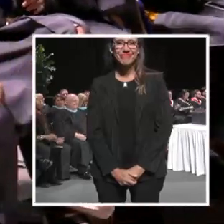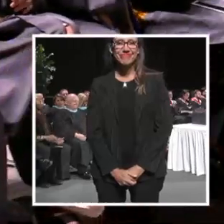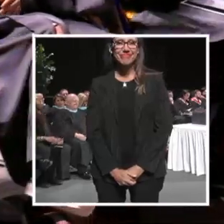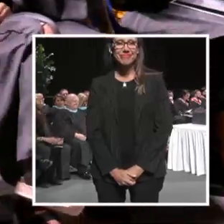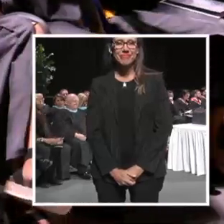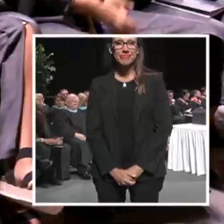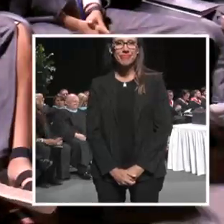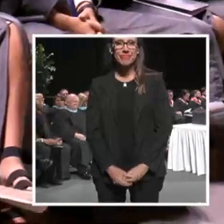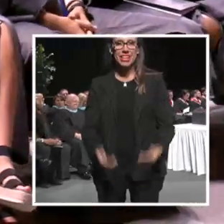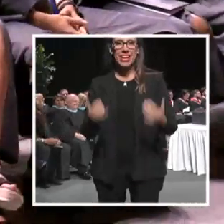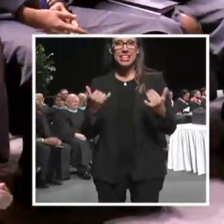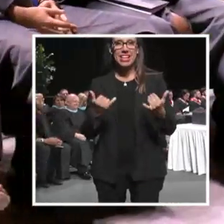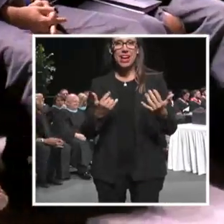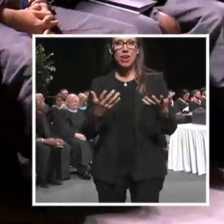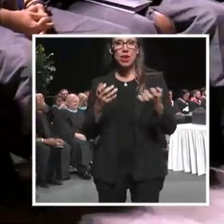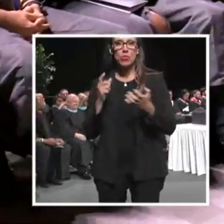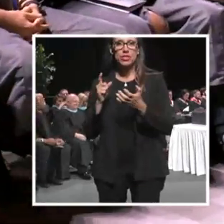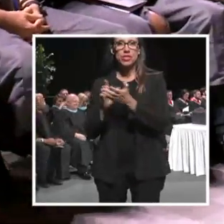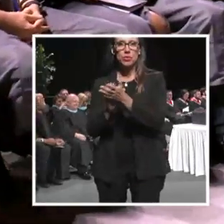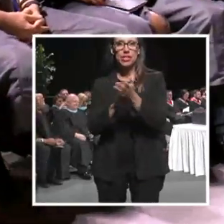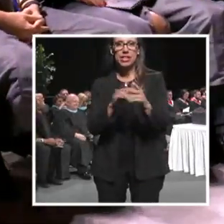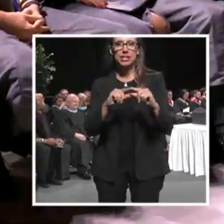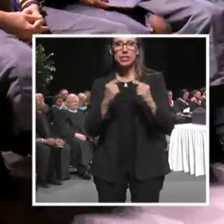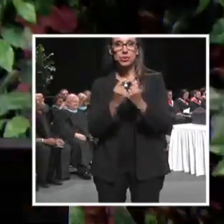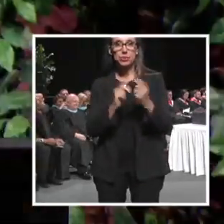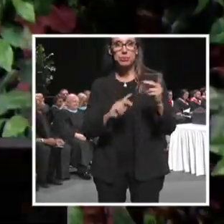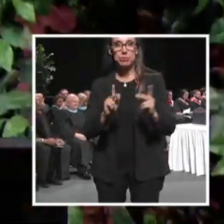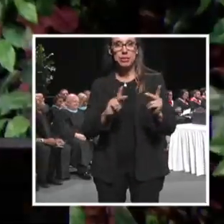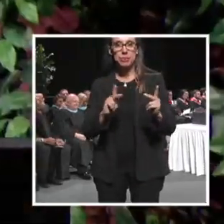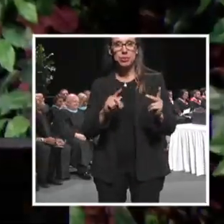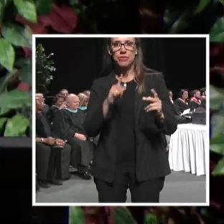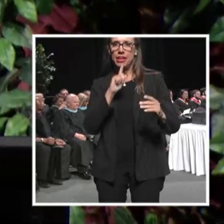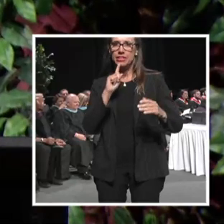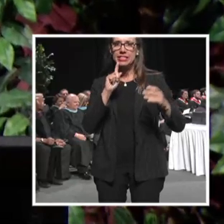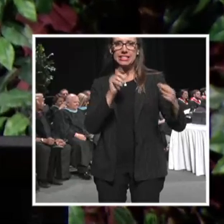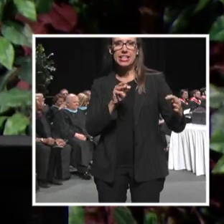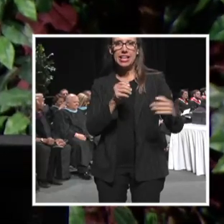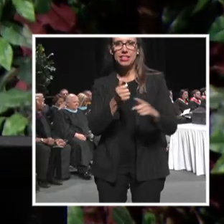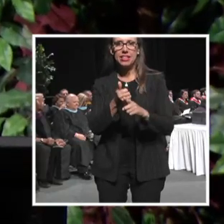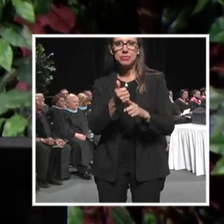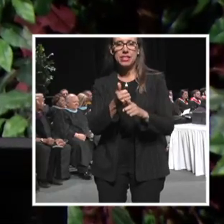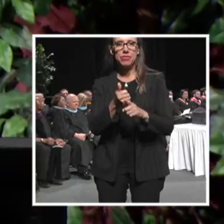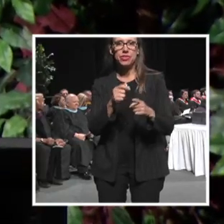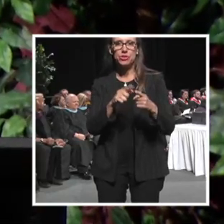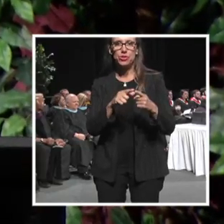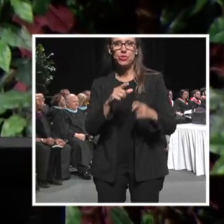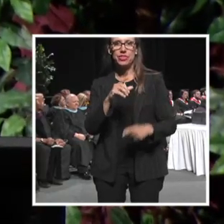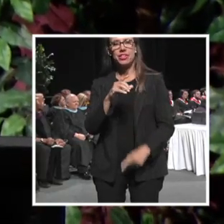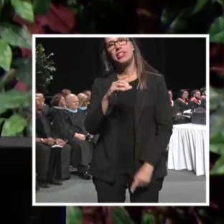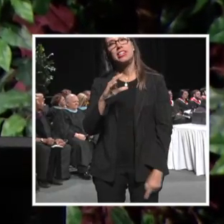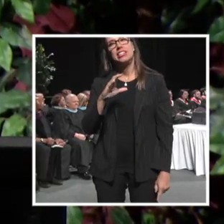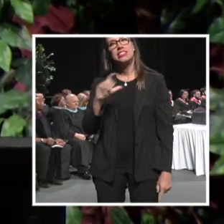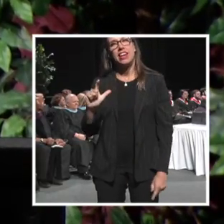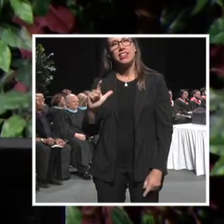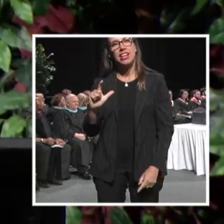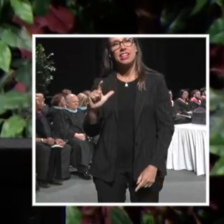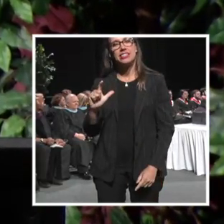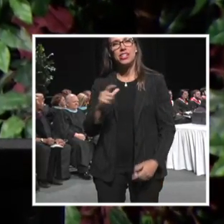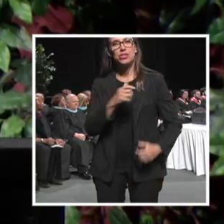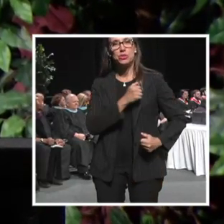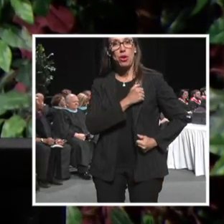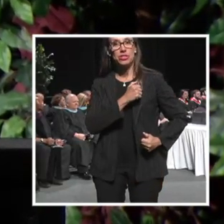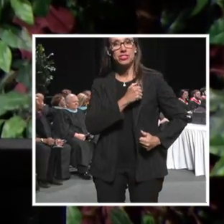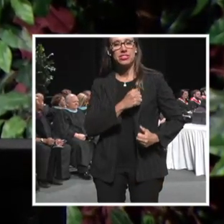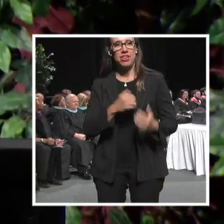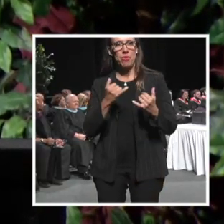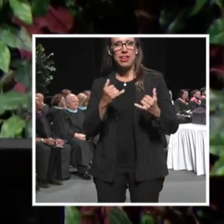I now like to recognize a group of people who have dedicated themselves to our Silate Spartans. Please take a moment,